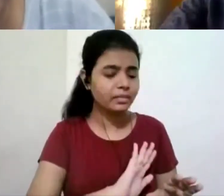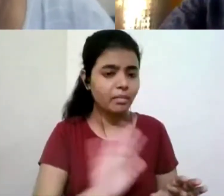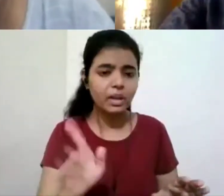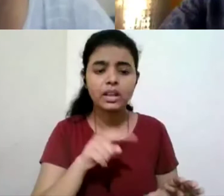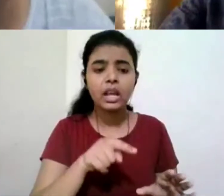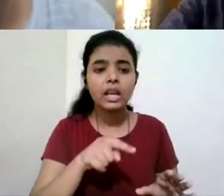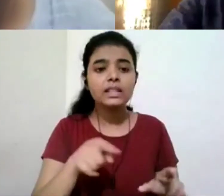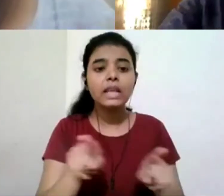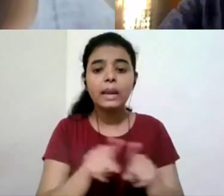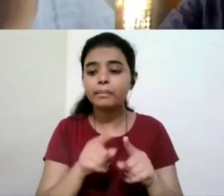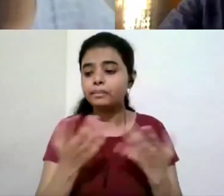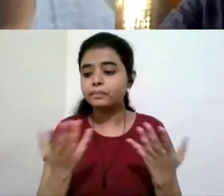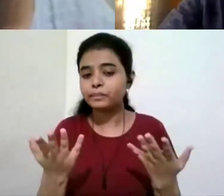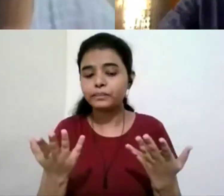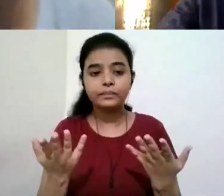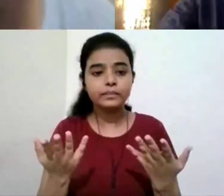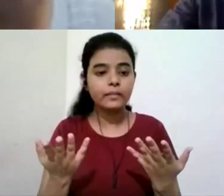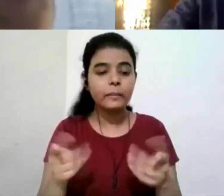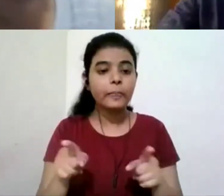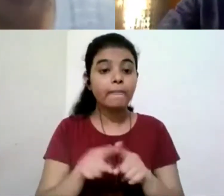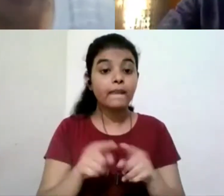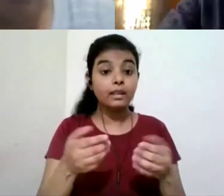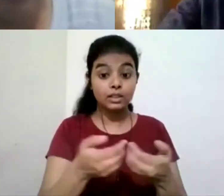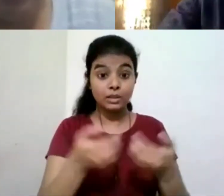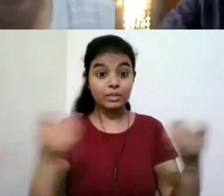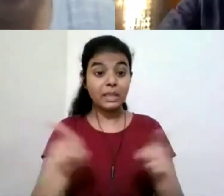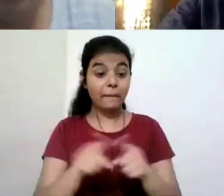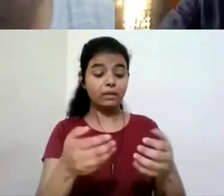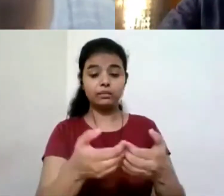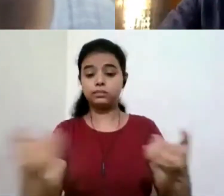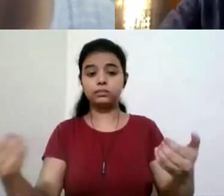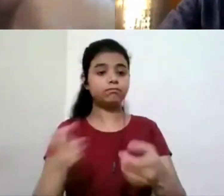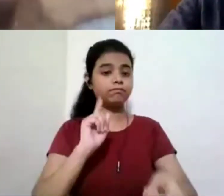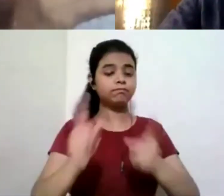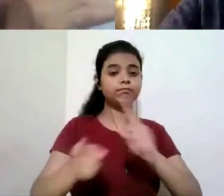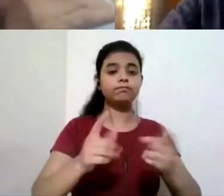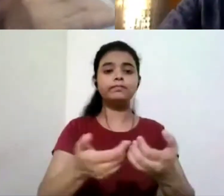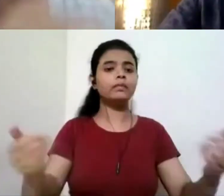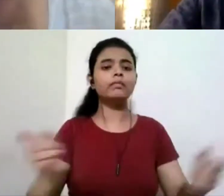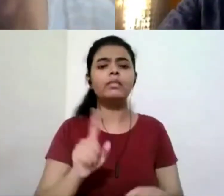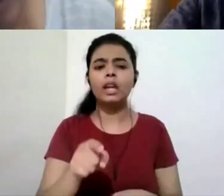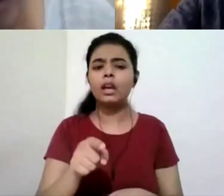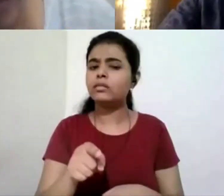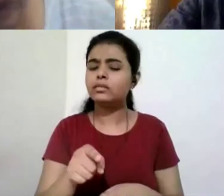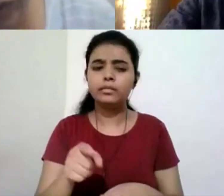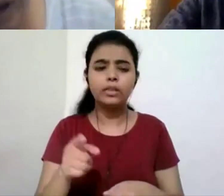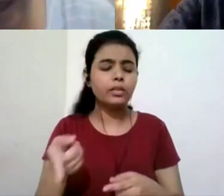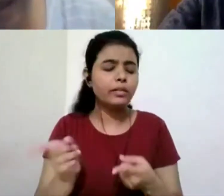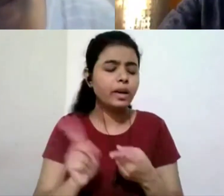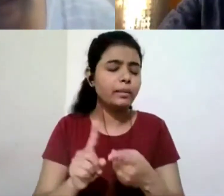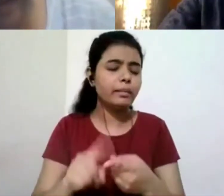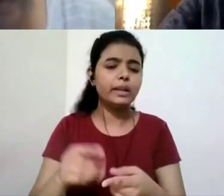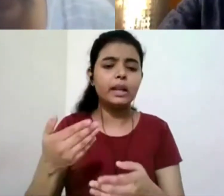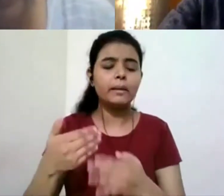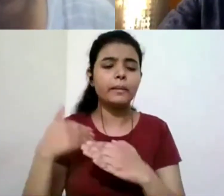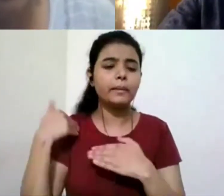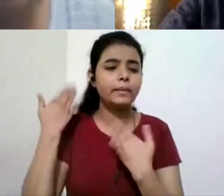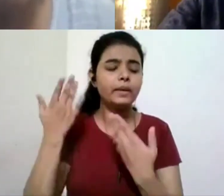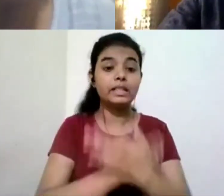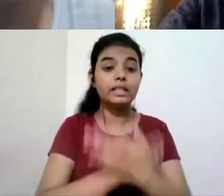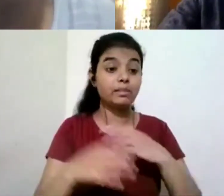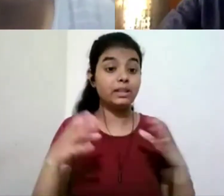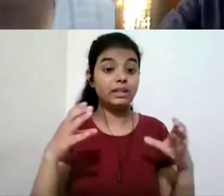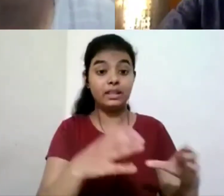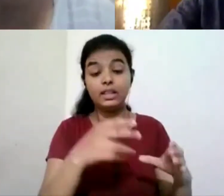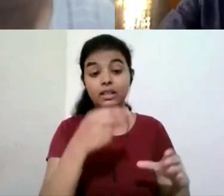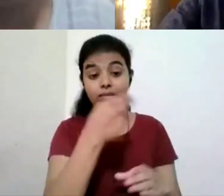it's like between, if you do a divide and rule kind of thing, and if you, the very phenomena of benchmark disabilities,